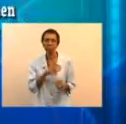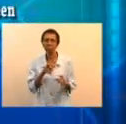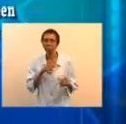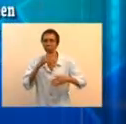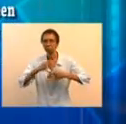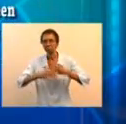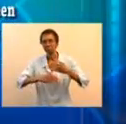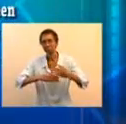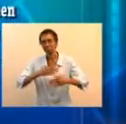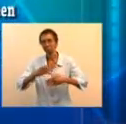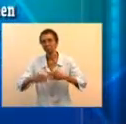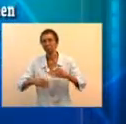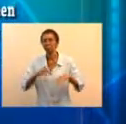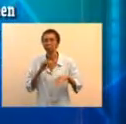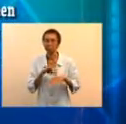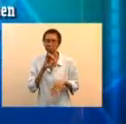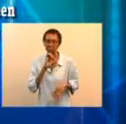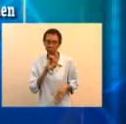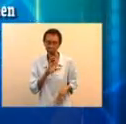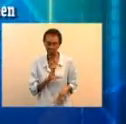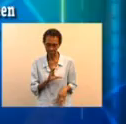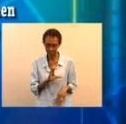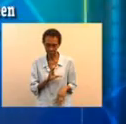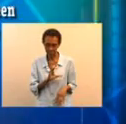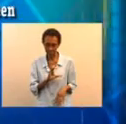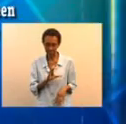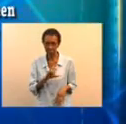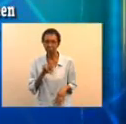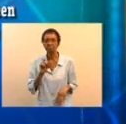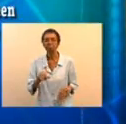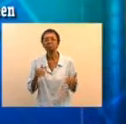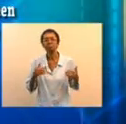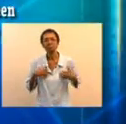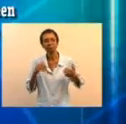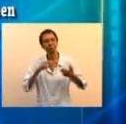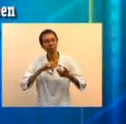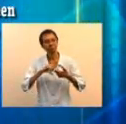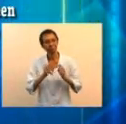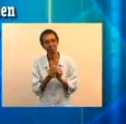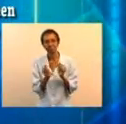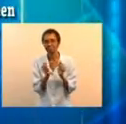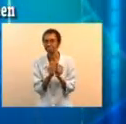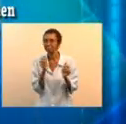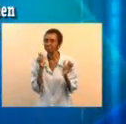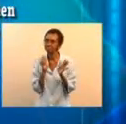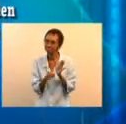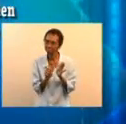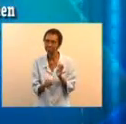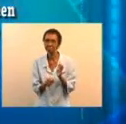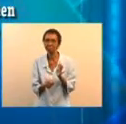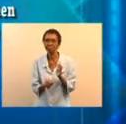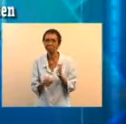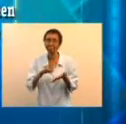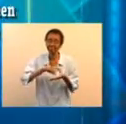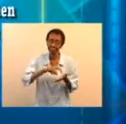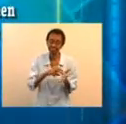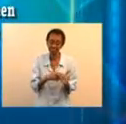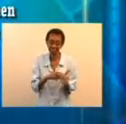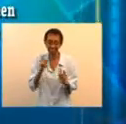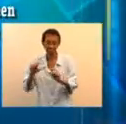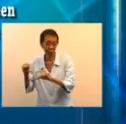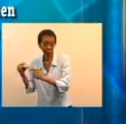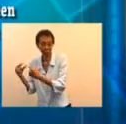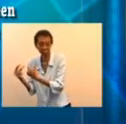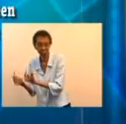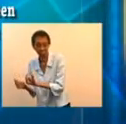To access the mediation services of the Commission, there must be an ongoing matter before the court. That is, an appeal